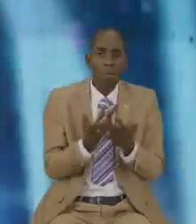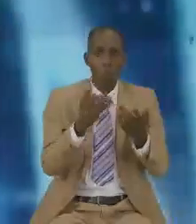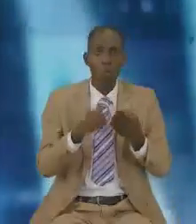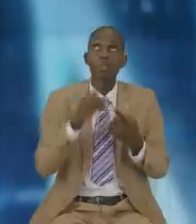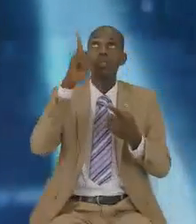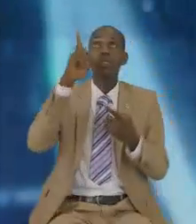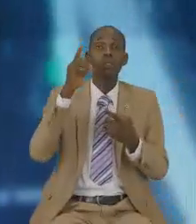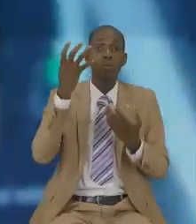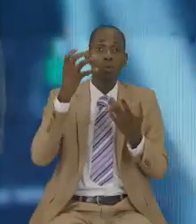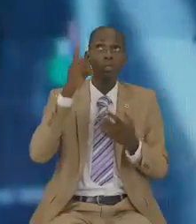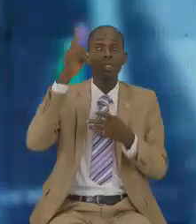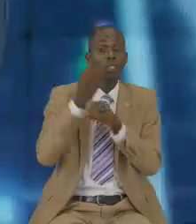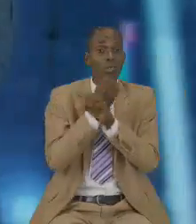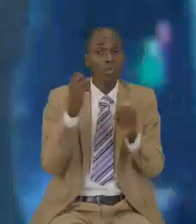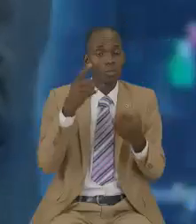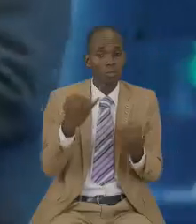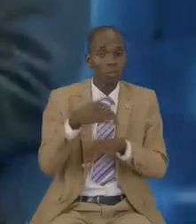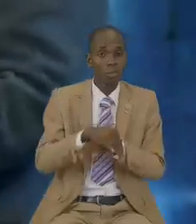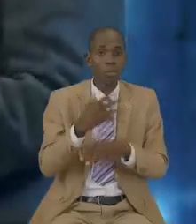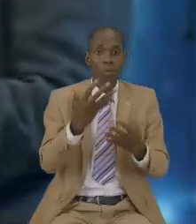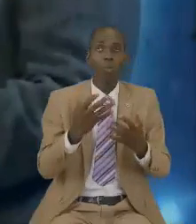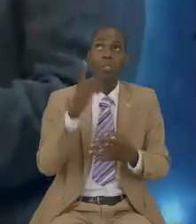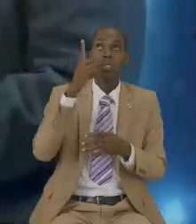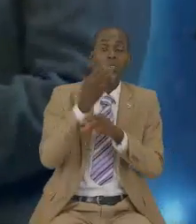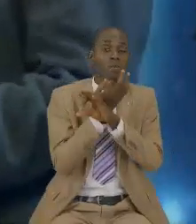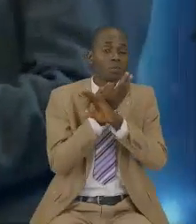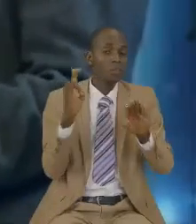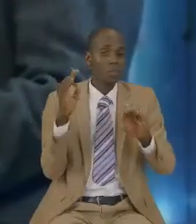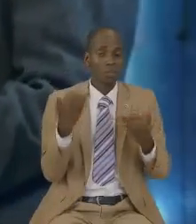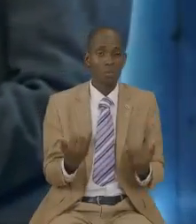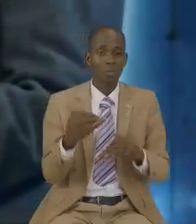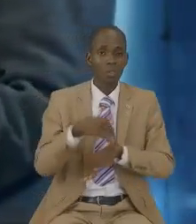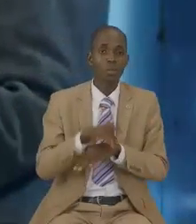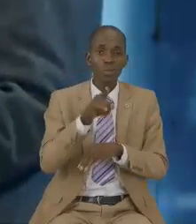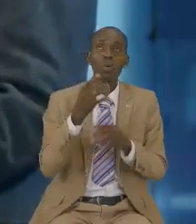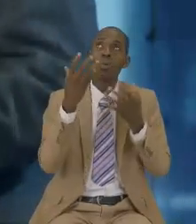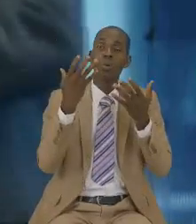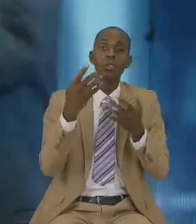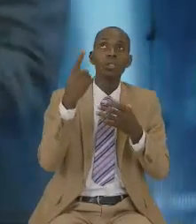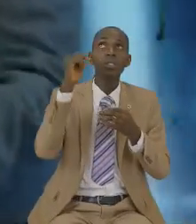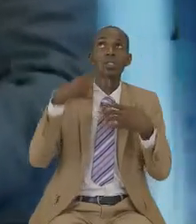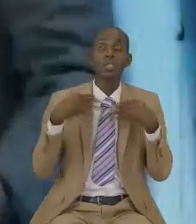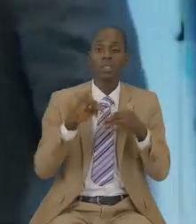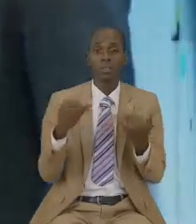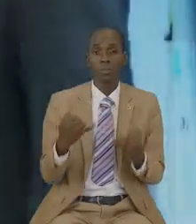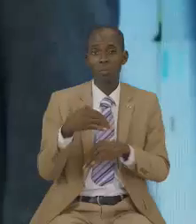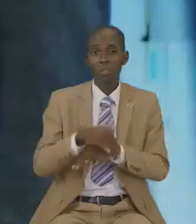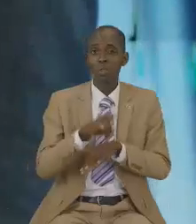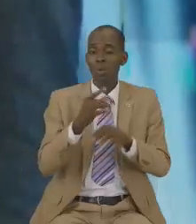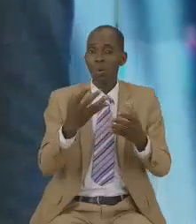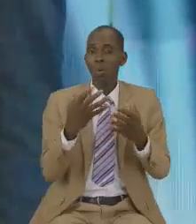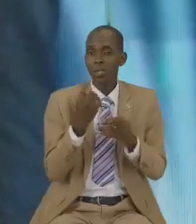his forgiveness tonight? Do you want his freedom tonight? Do you want his healing tonight? Do you want the